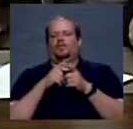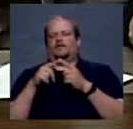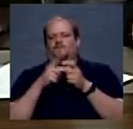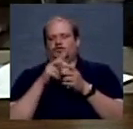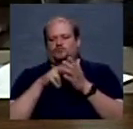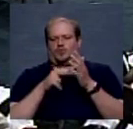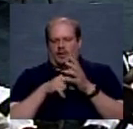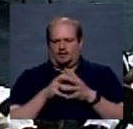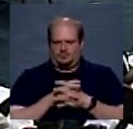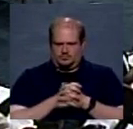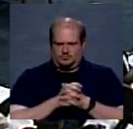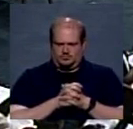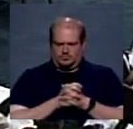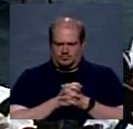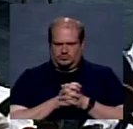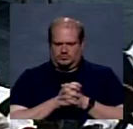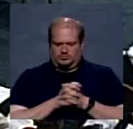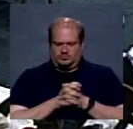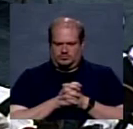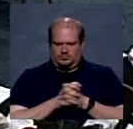reading.